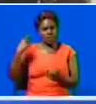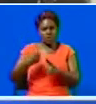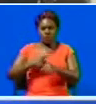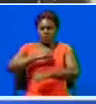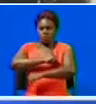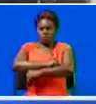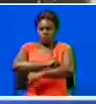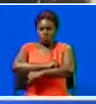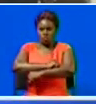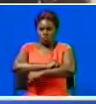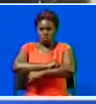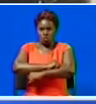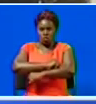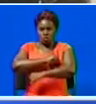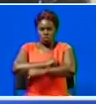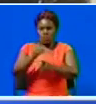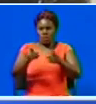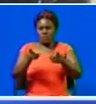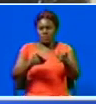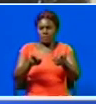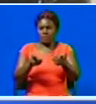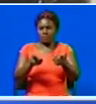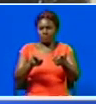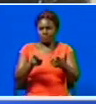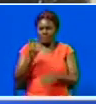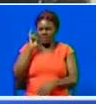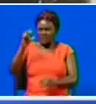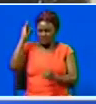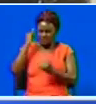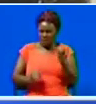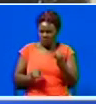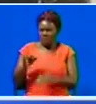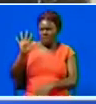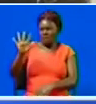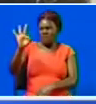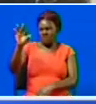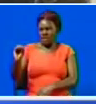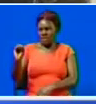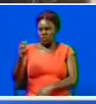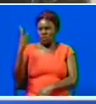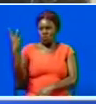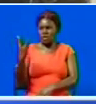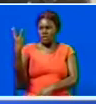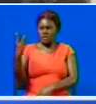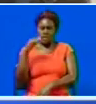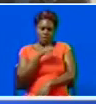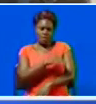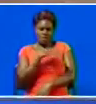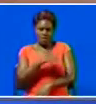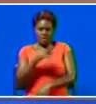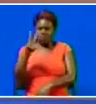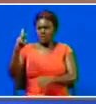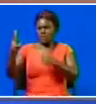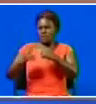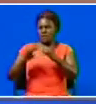institution. According to the school's administration, she was last seen at around 5:30 p.m. on Wednesday, June 27th.